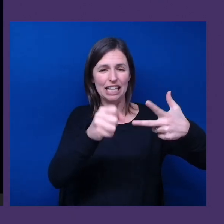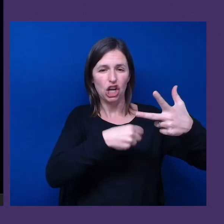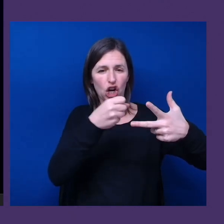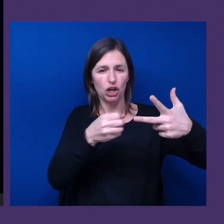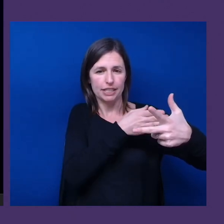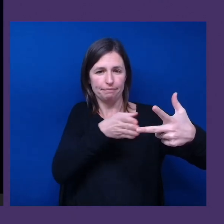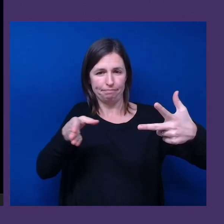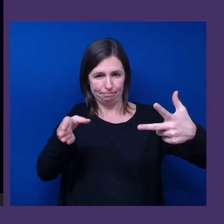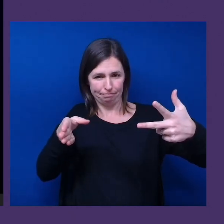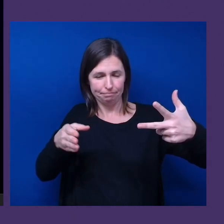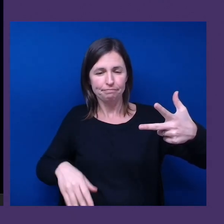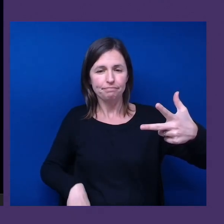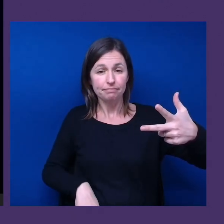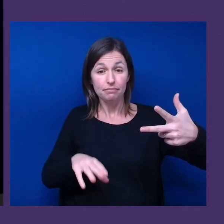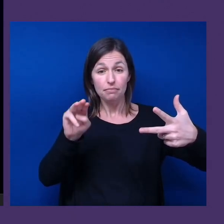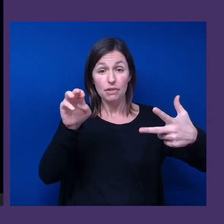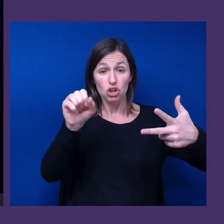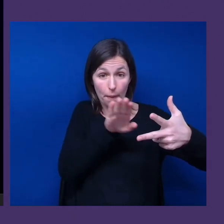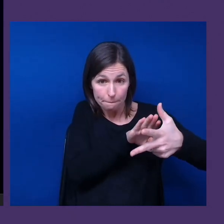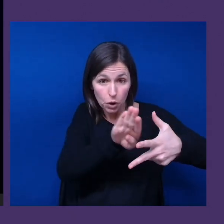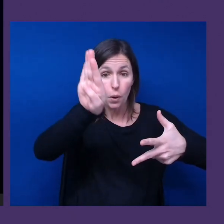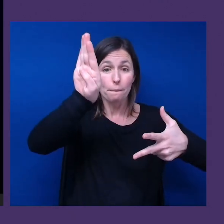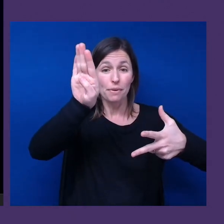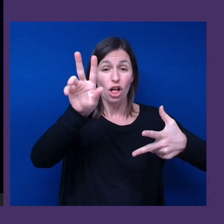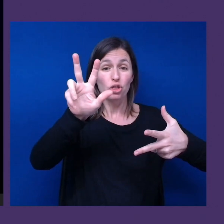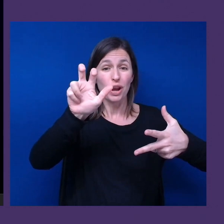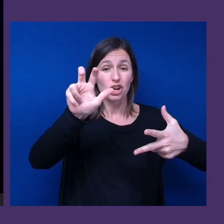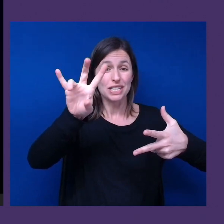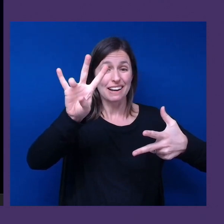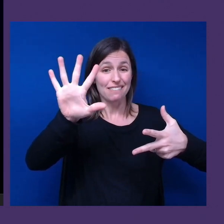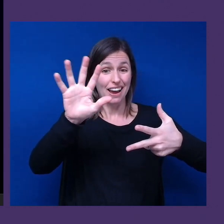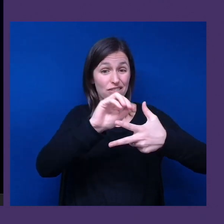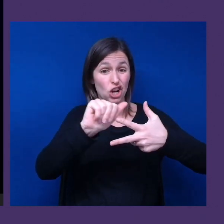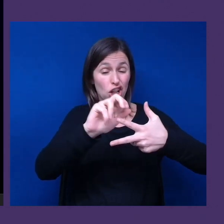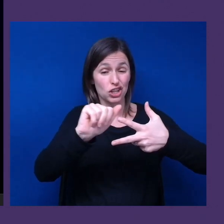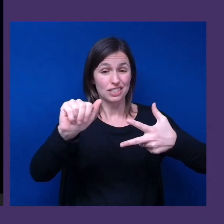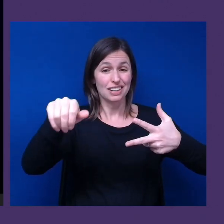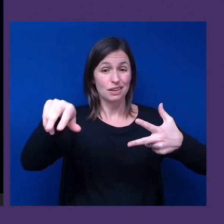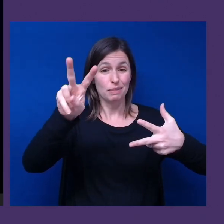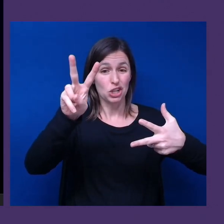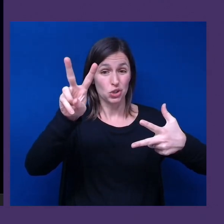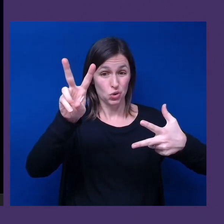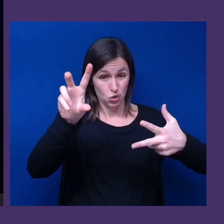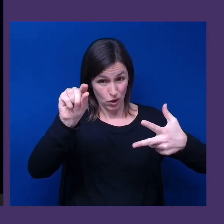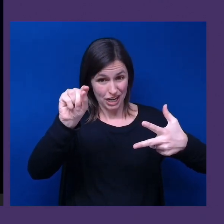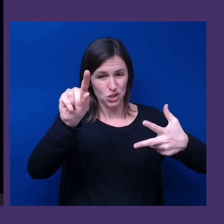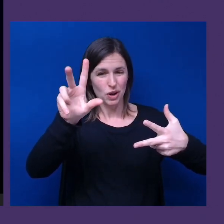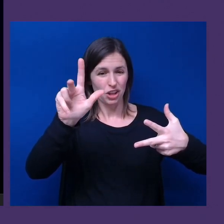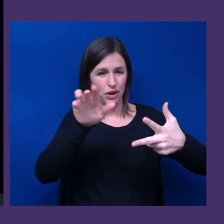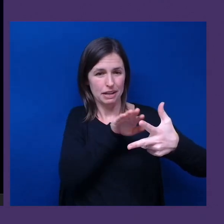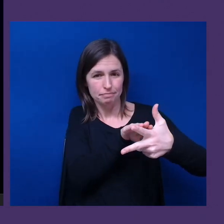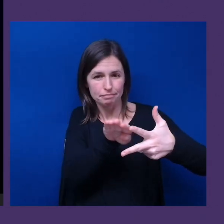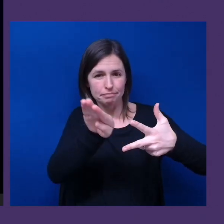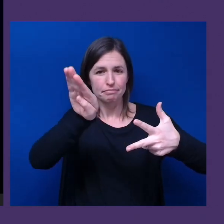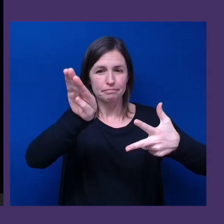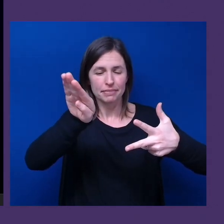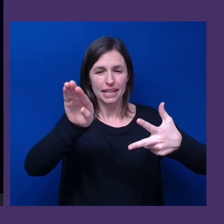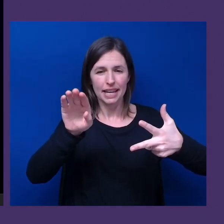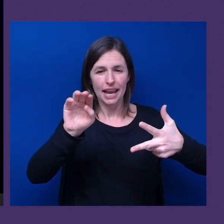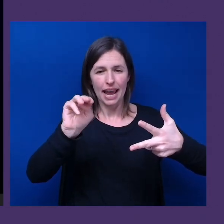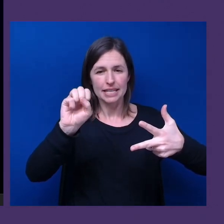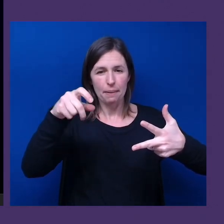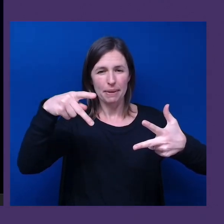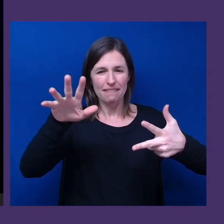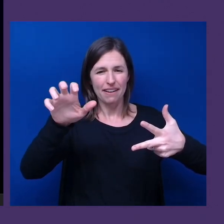steeply, reaching $375 by June 2023. S&P 500 Triangles rises slower, ending around